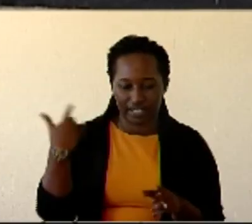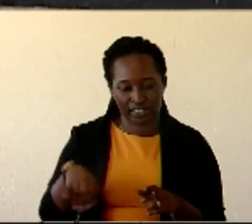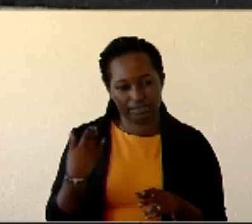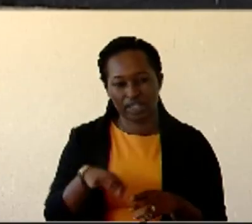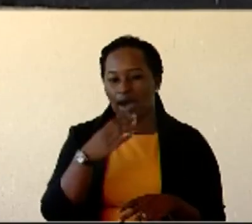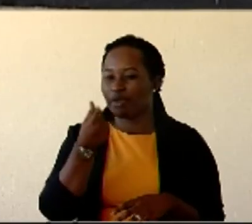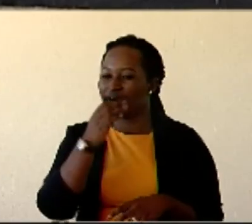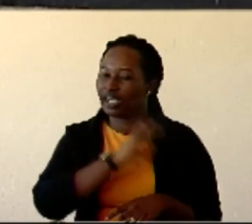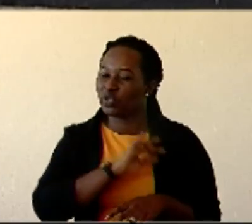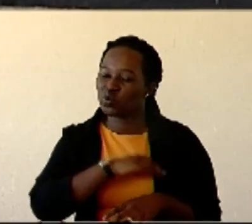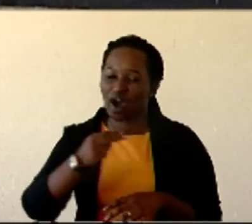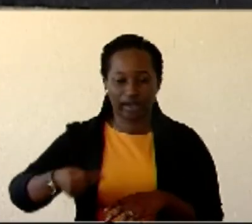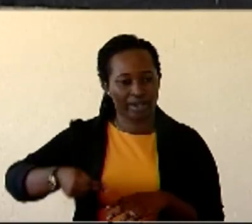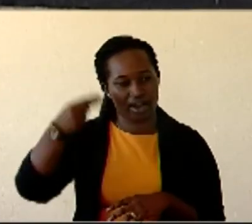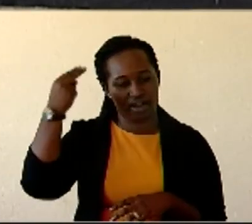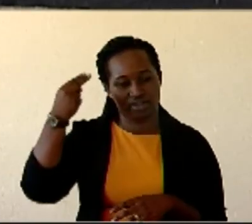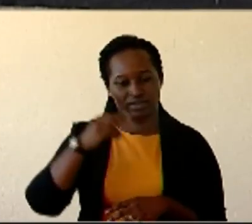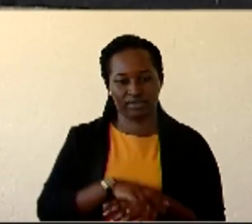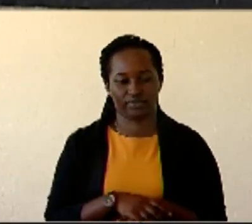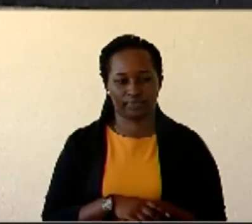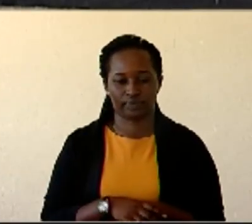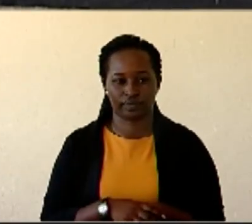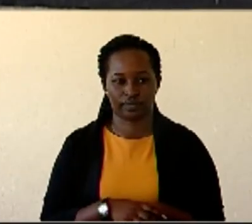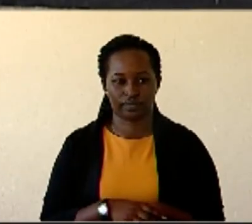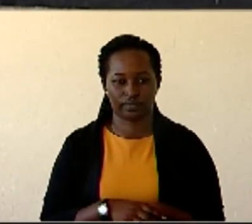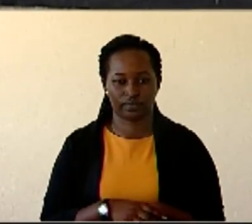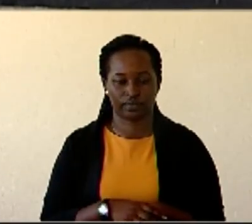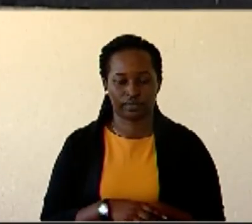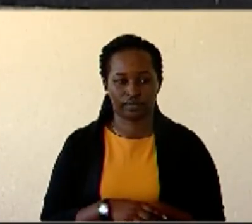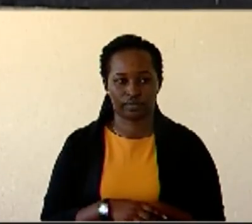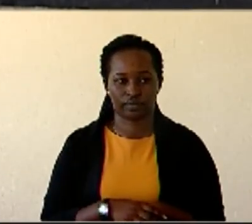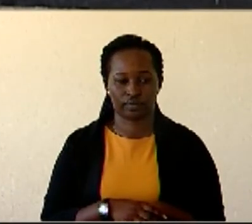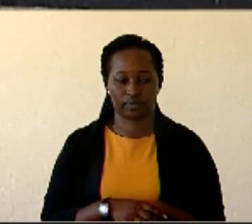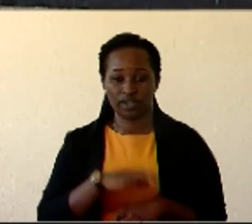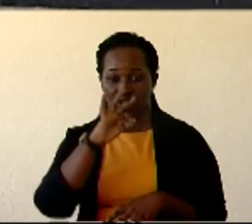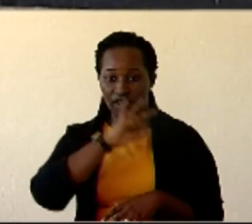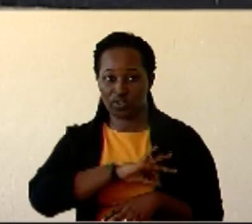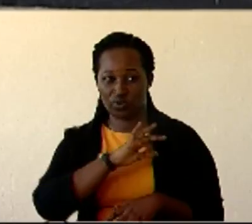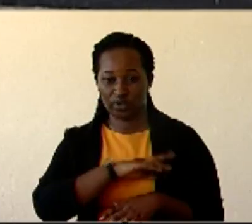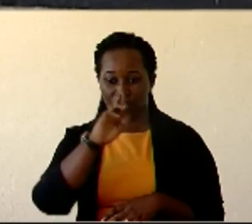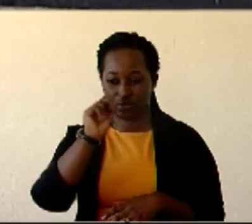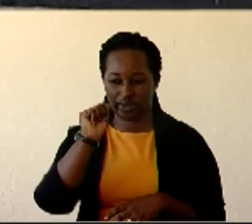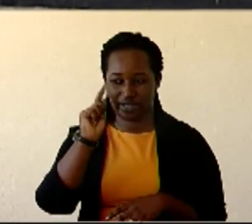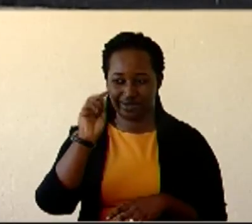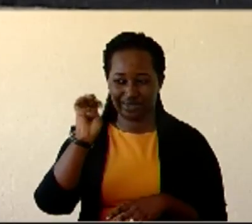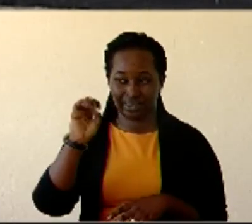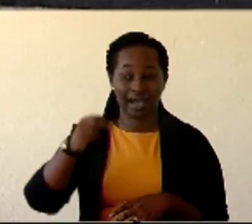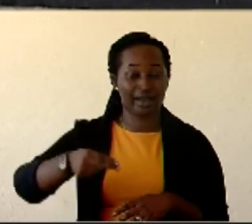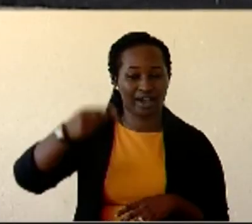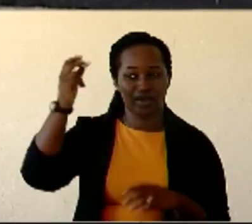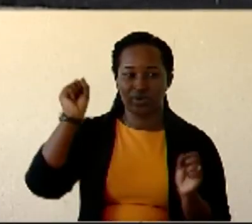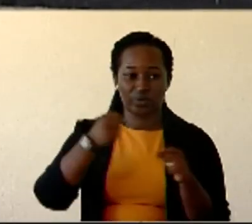very high to acquire capital to invest in production of goods. The interest rates are very high. You cannot